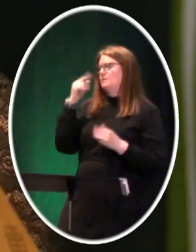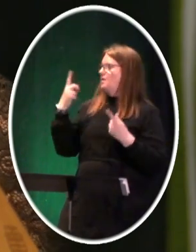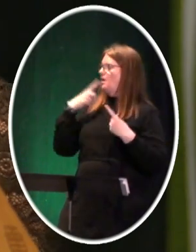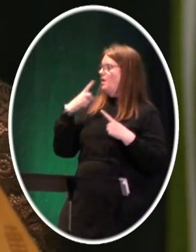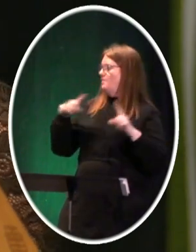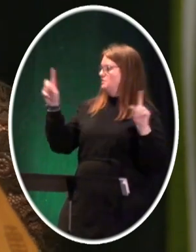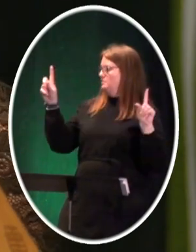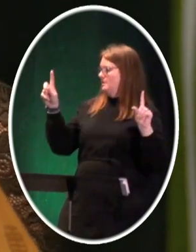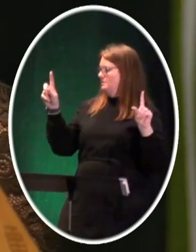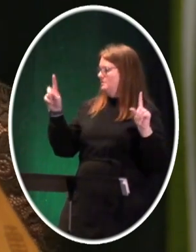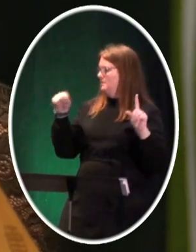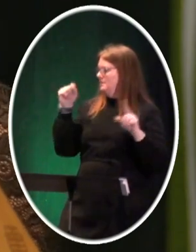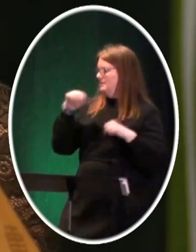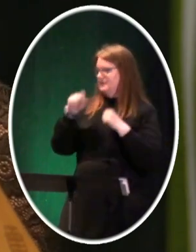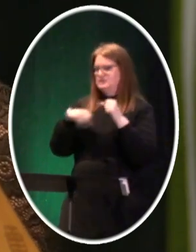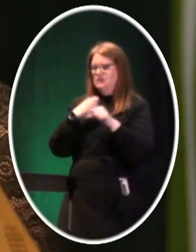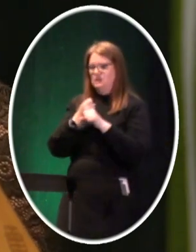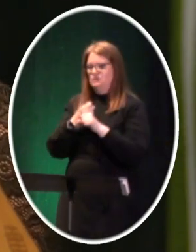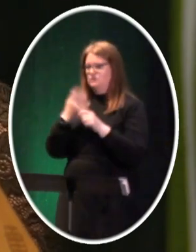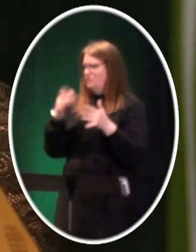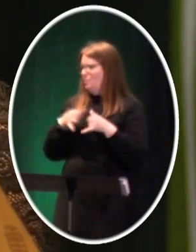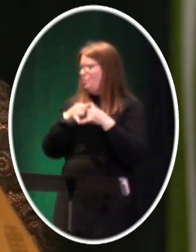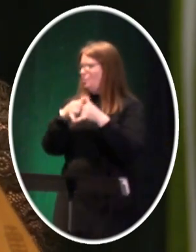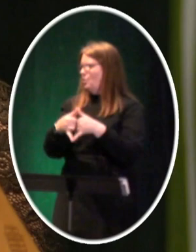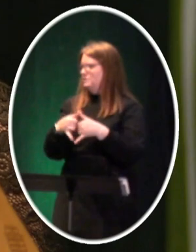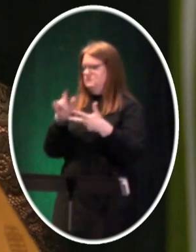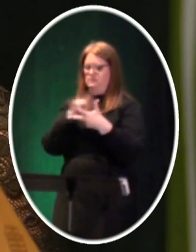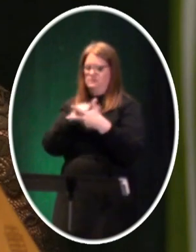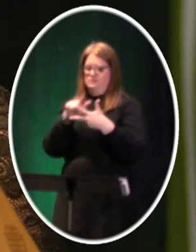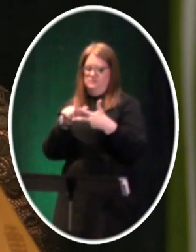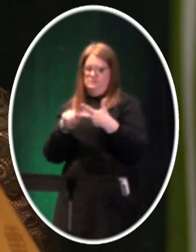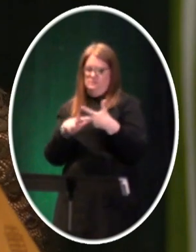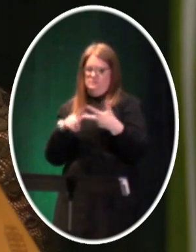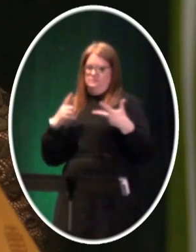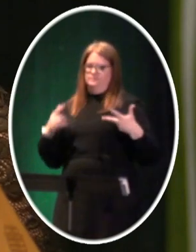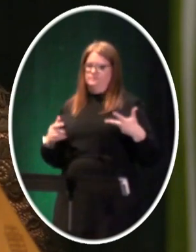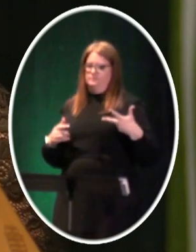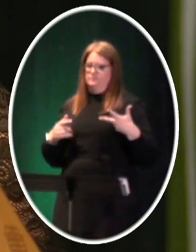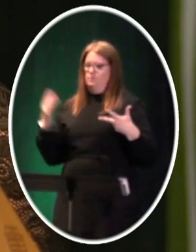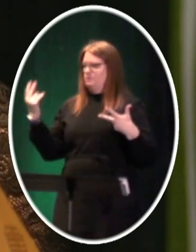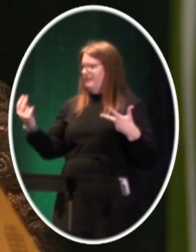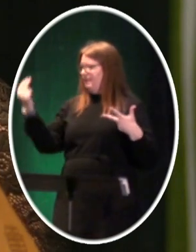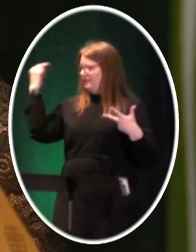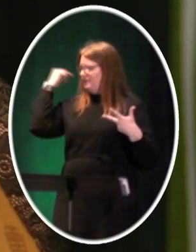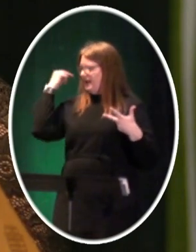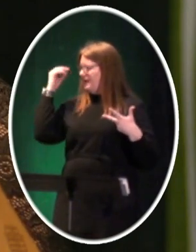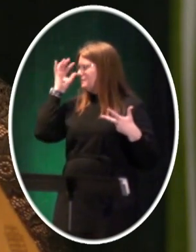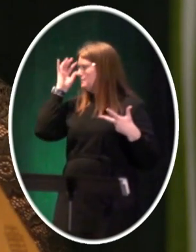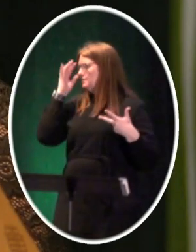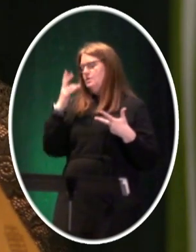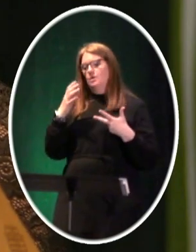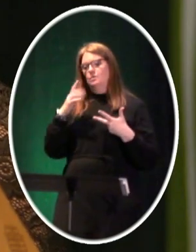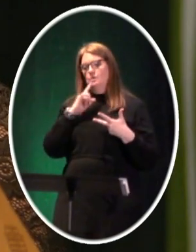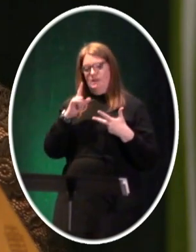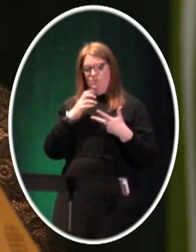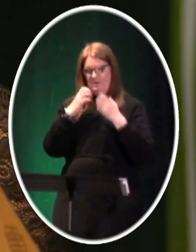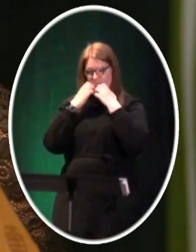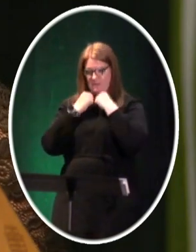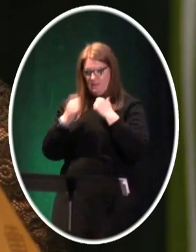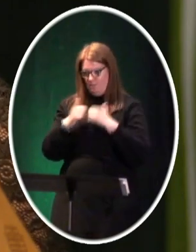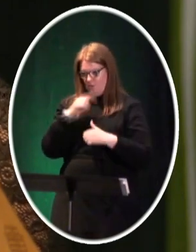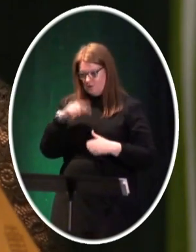accomplishments of this year's award recipients. I venture to guess that when they look back, what meant the most to them is